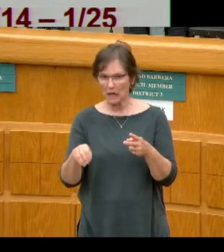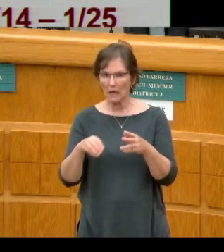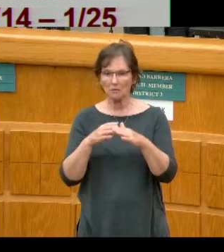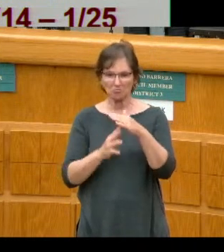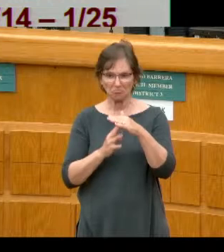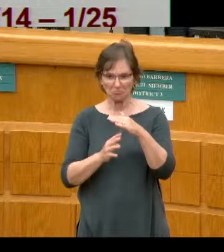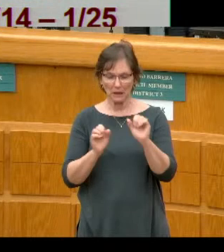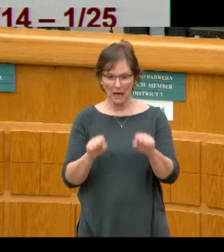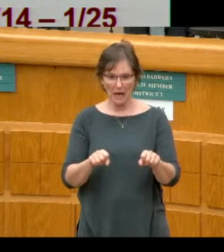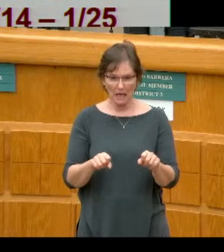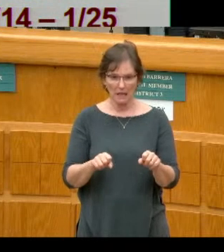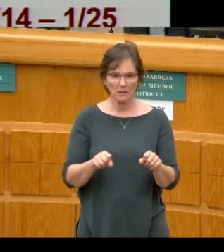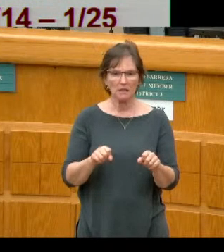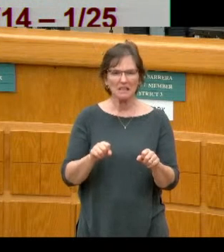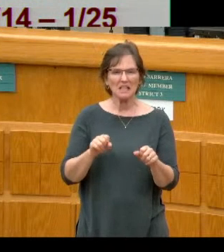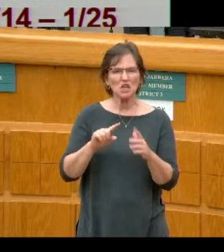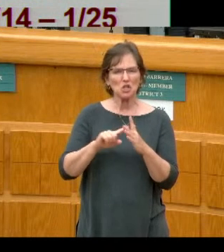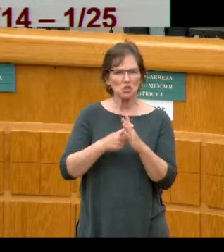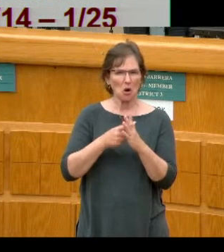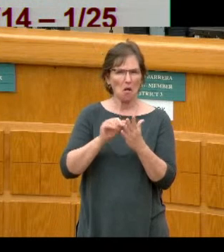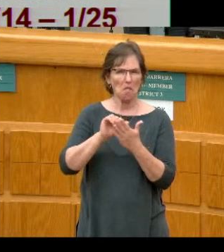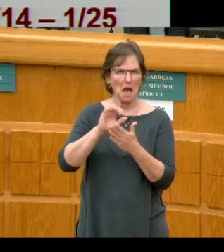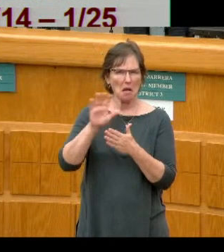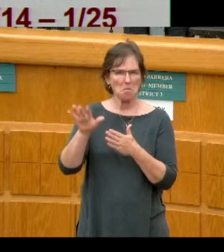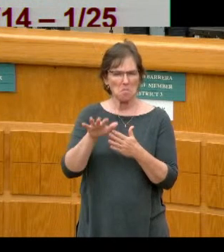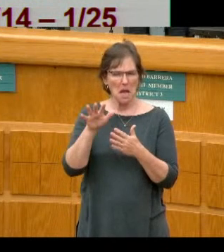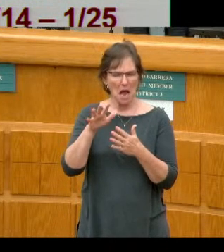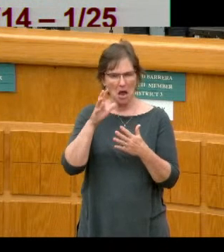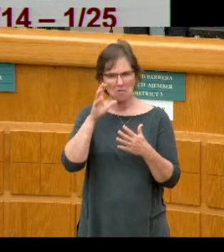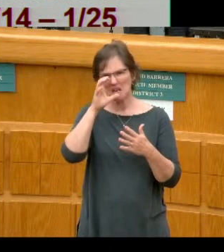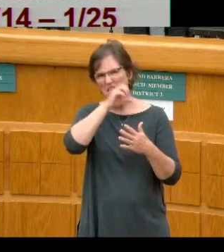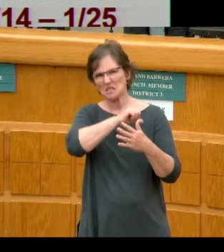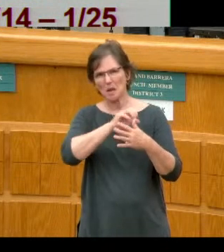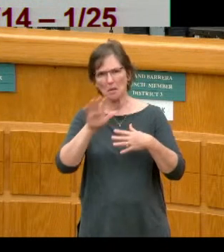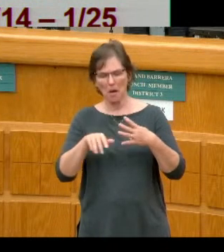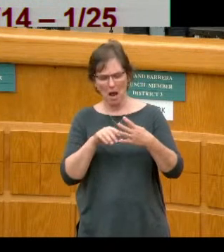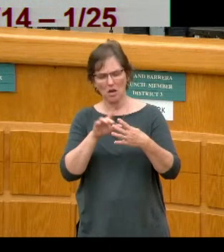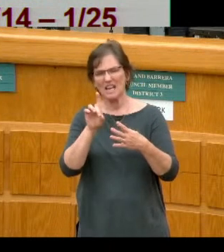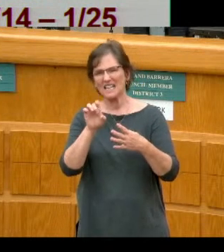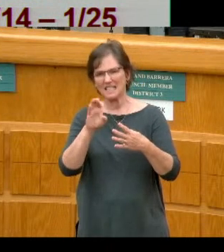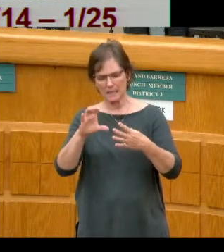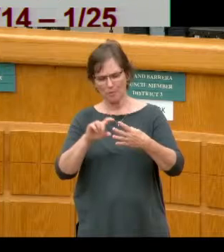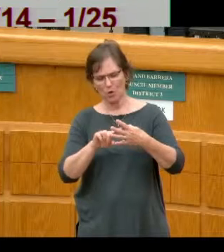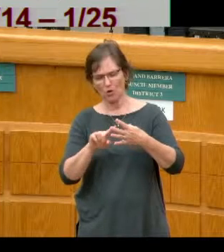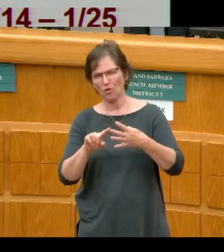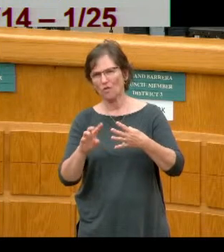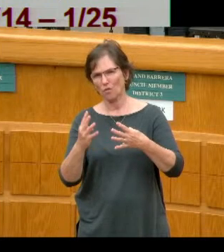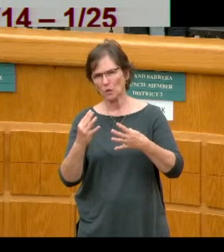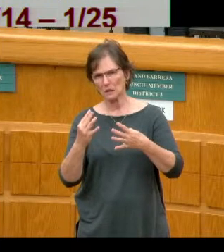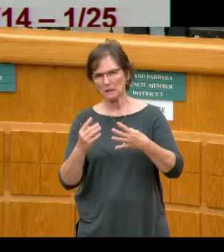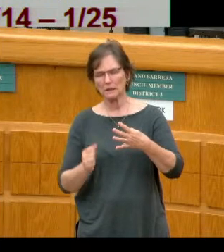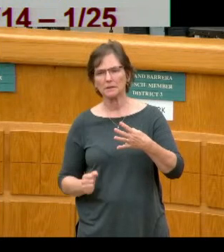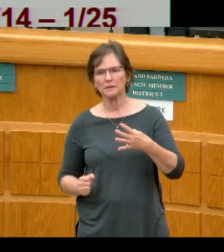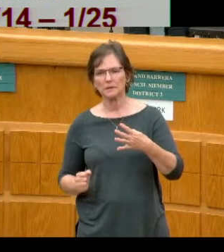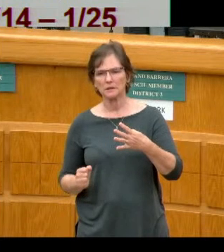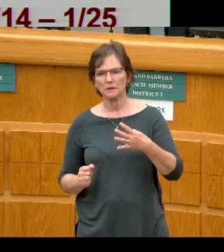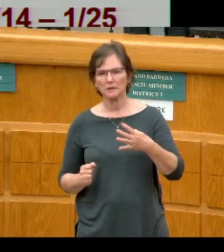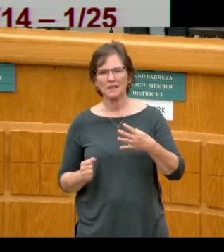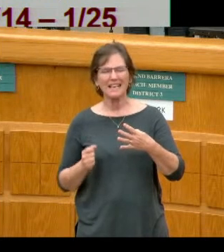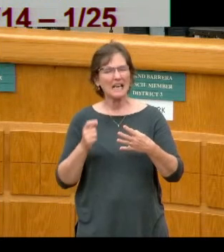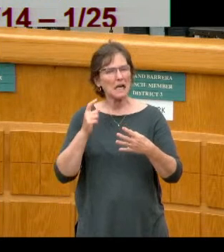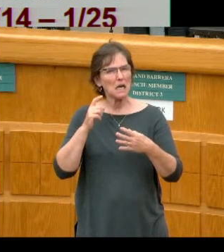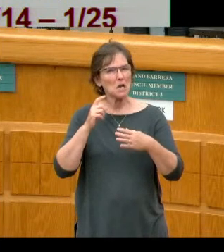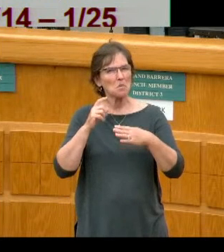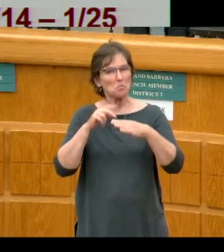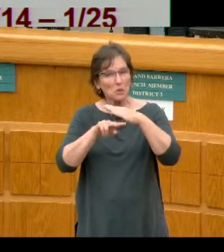in the past. The Open Texas 1.5 intervention, which is the closing of